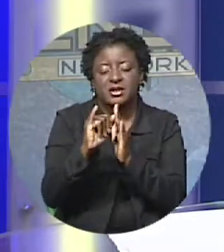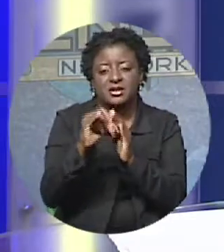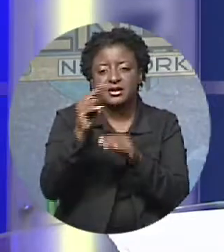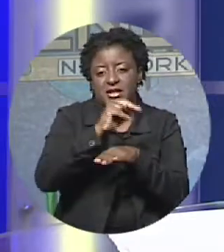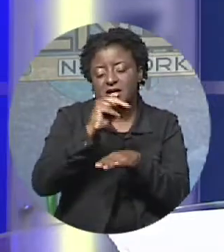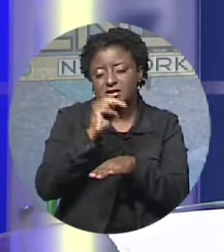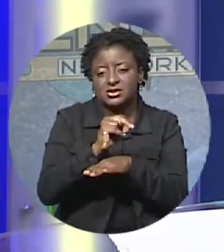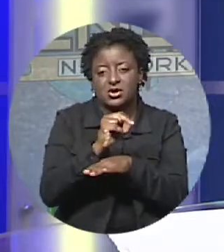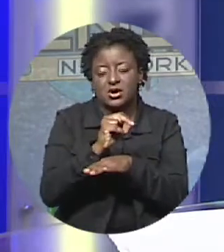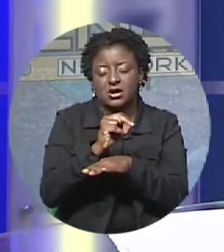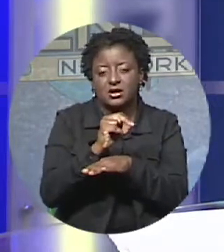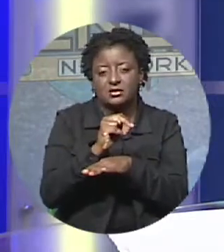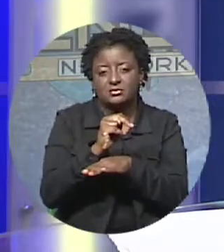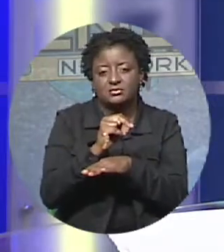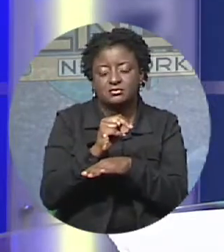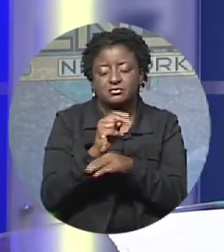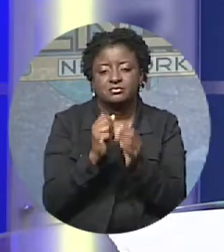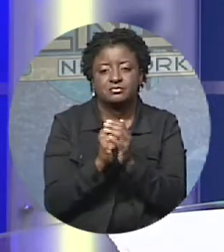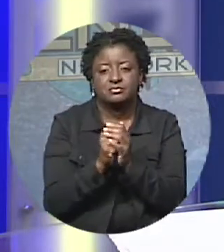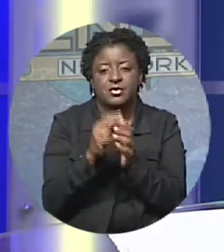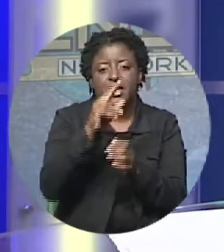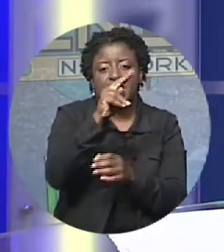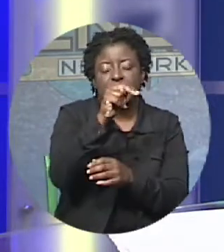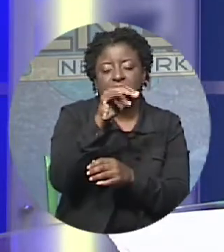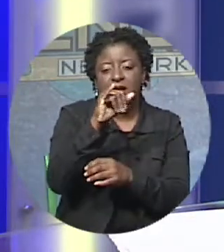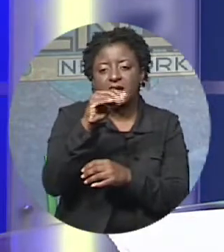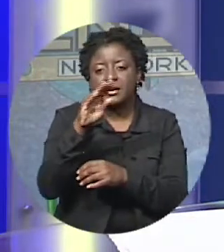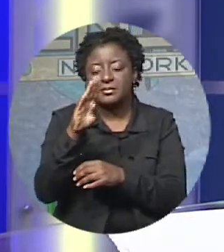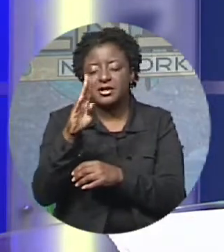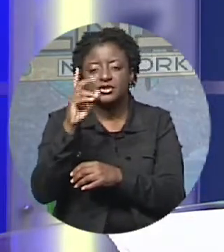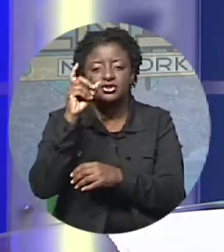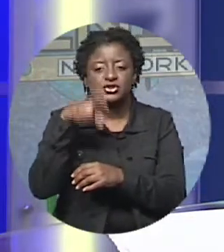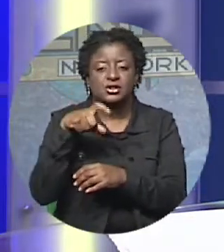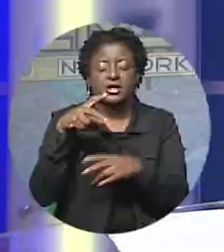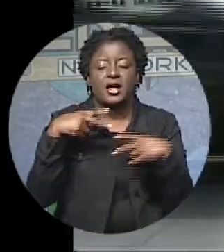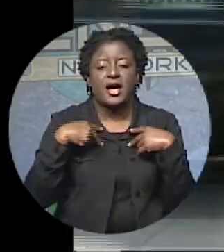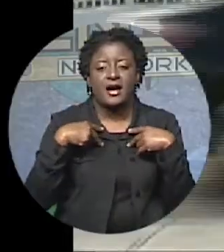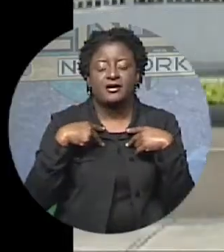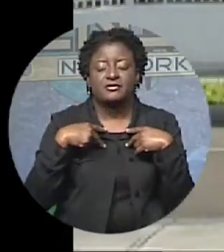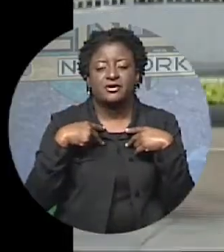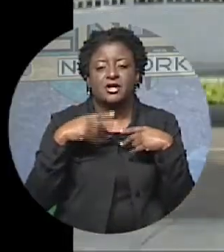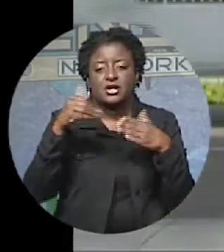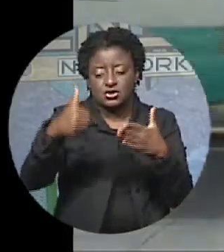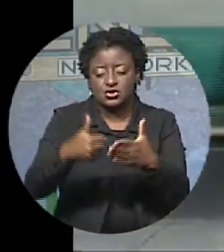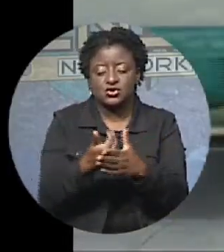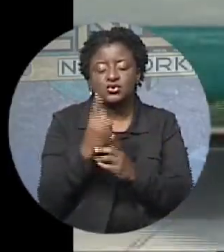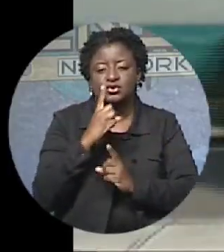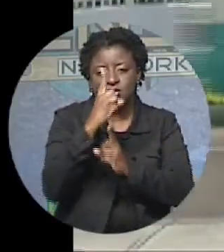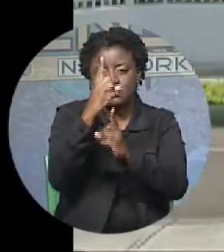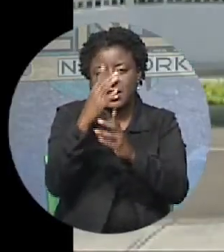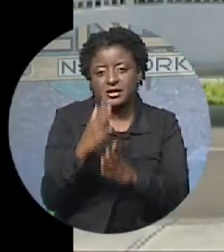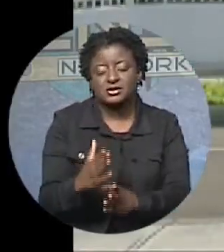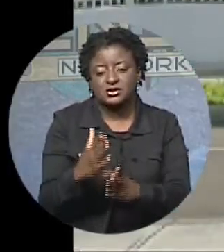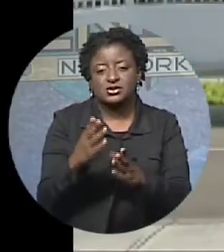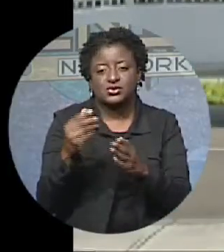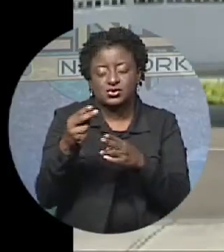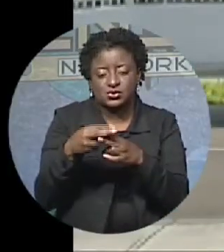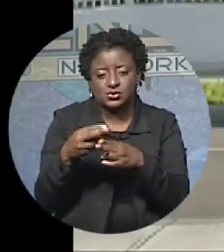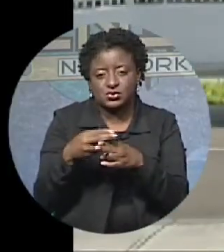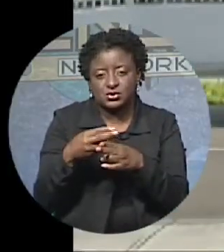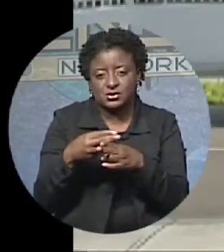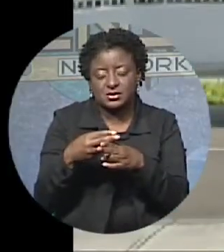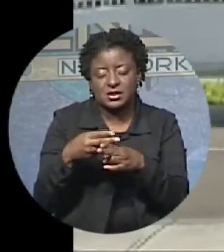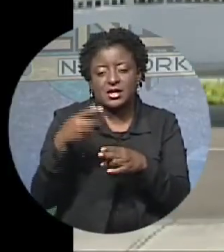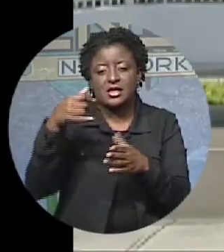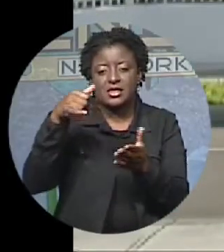In other news, this Sunday, the National Insurance Board should have a new director soon. Labor and National Insurance Minister Shane Gibson says this